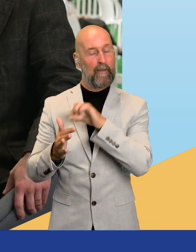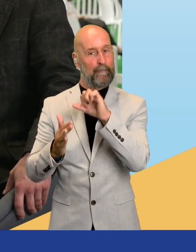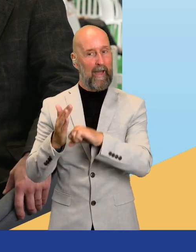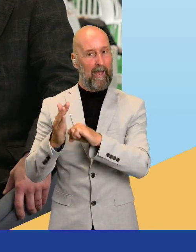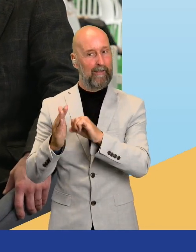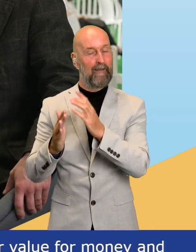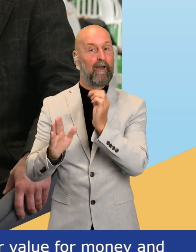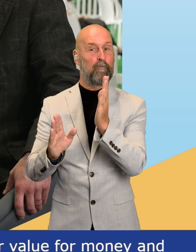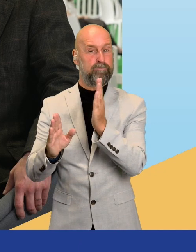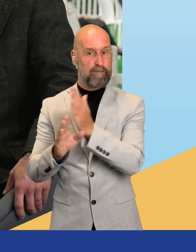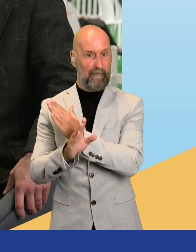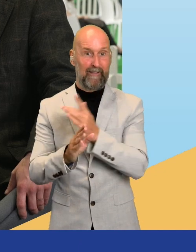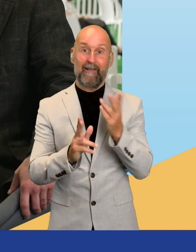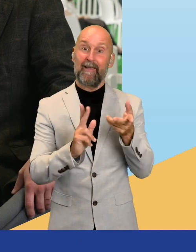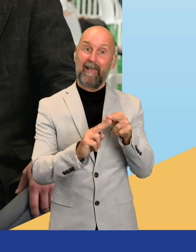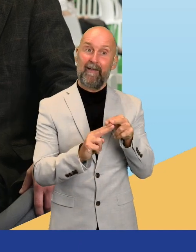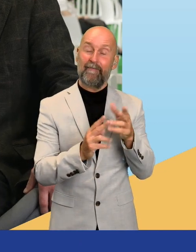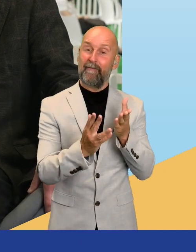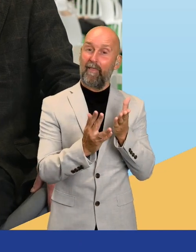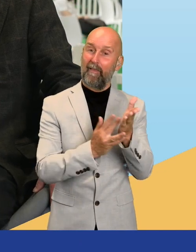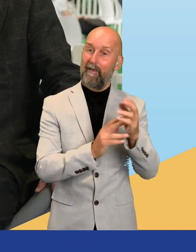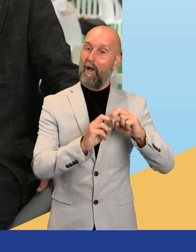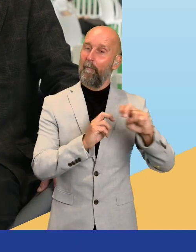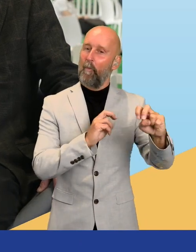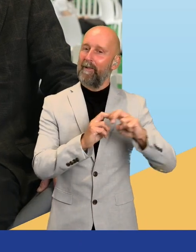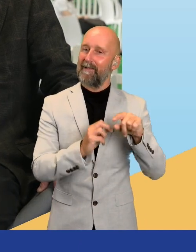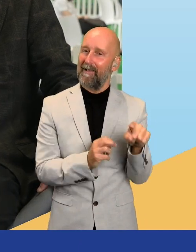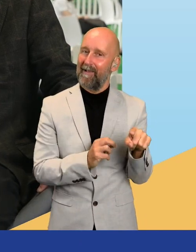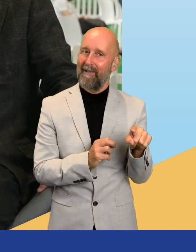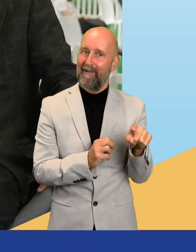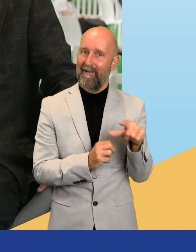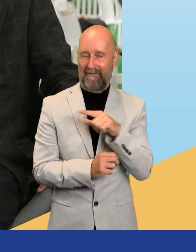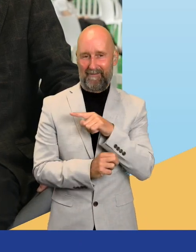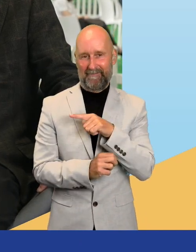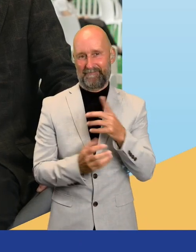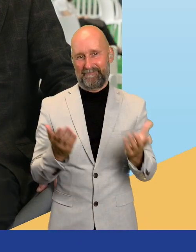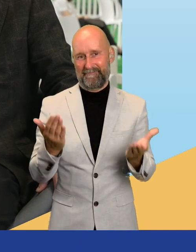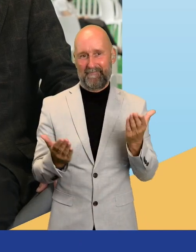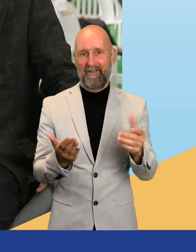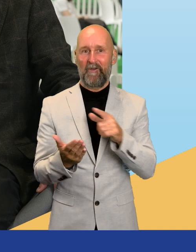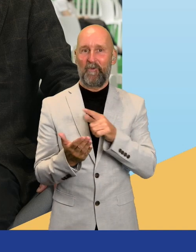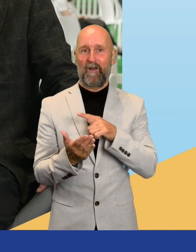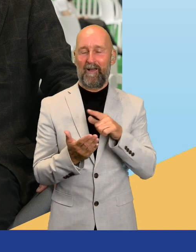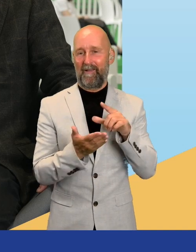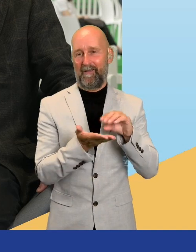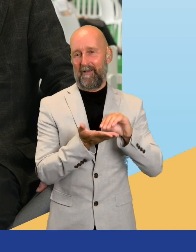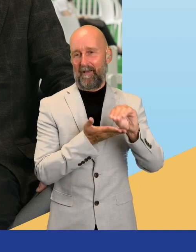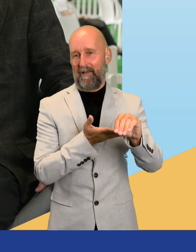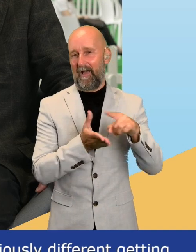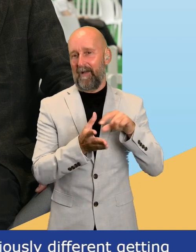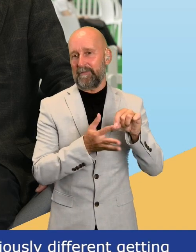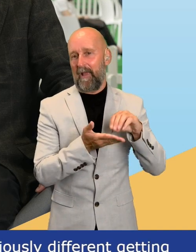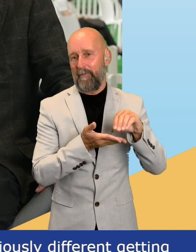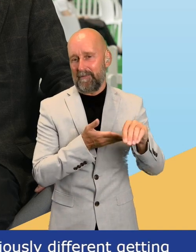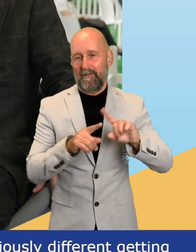It's obviously slightly different if you're getting the car through the Motability scheme, because it takes, you know, you, it's all about the advanced payments, which are a little bit different. But